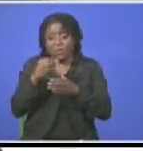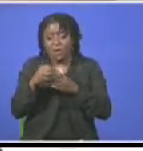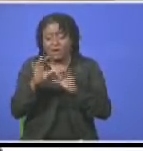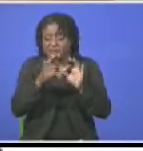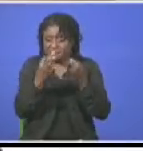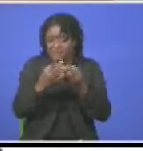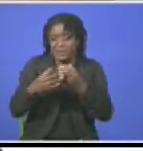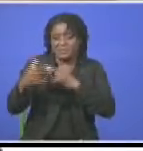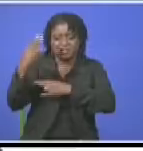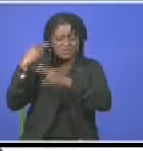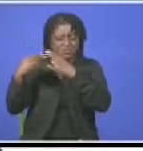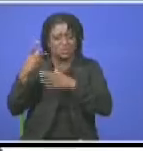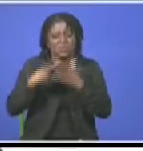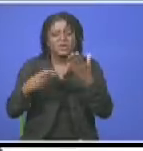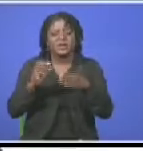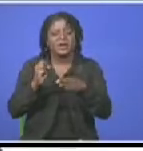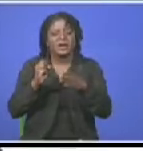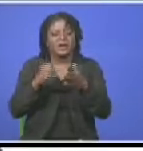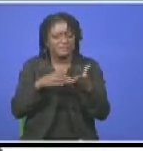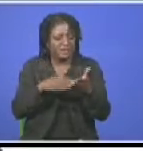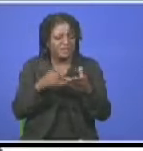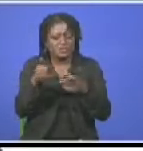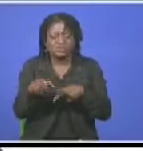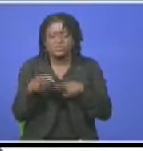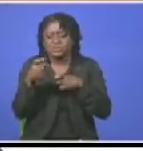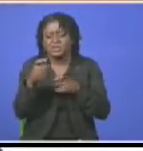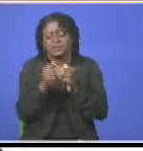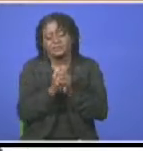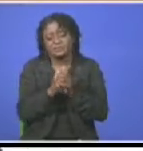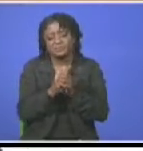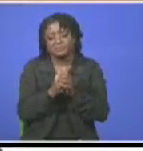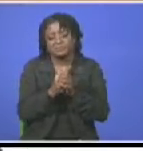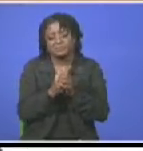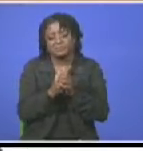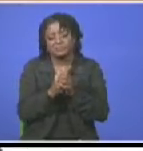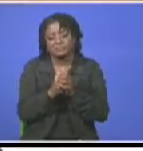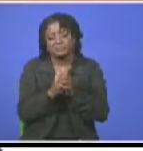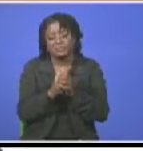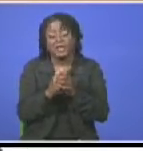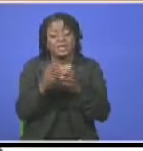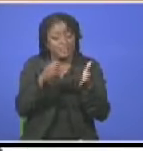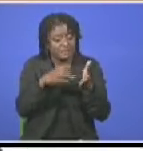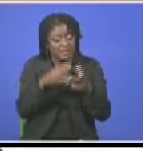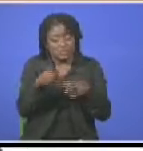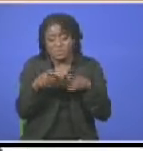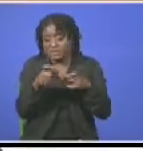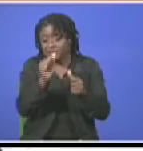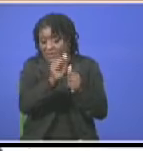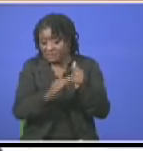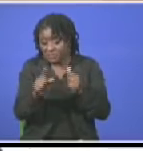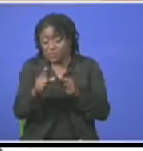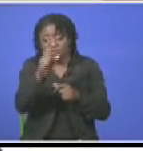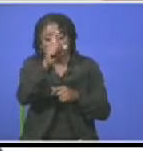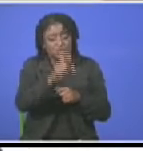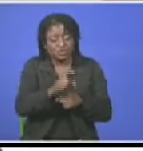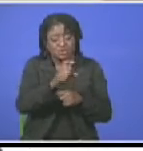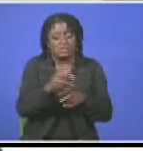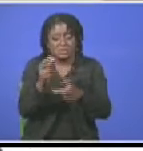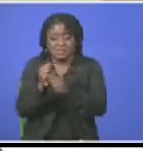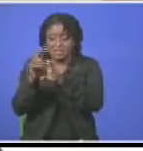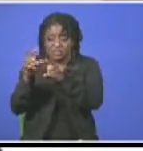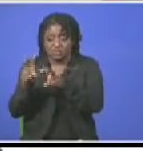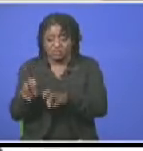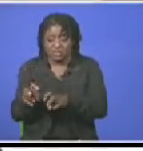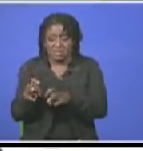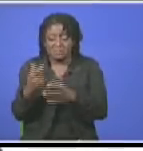from day to day. What advice do you give? Well, the advice that you give everyone is that you should get screened